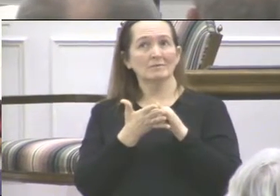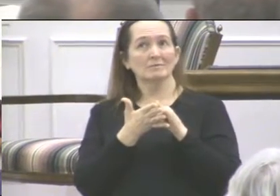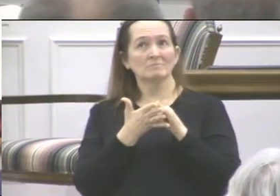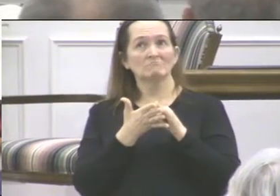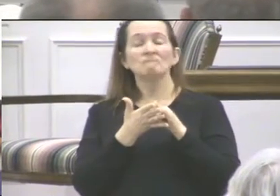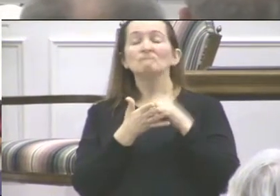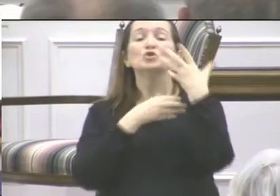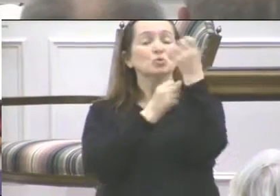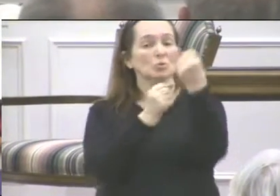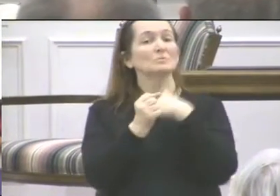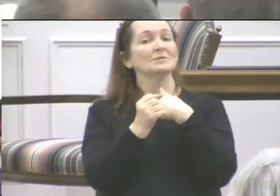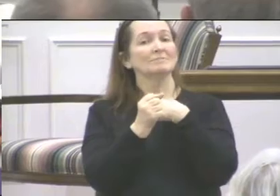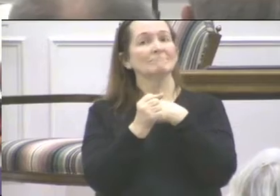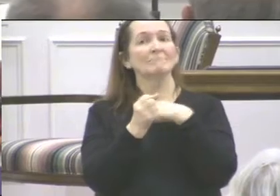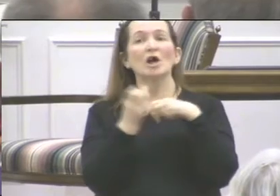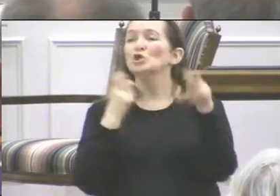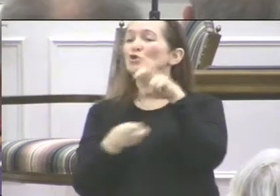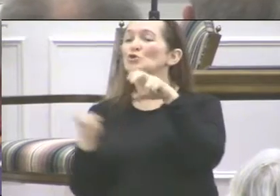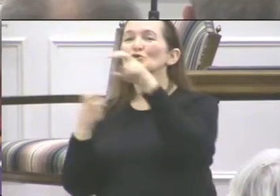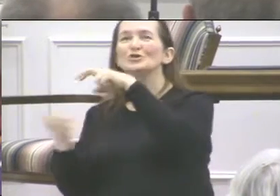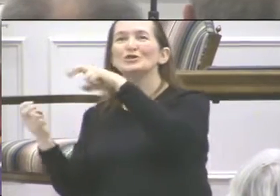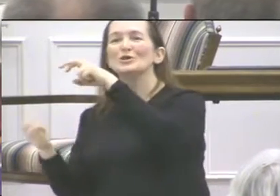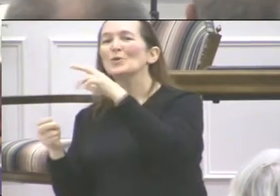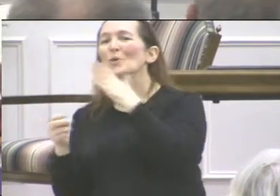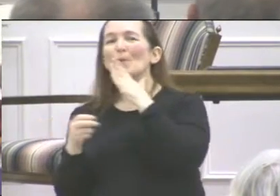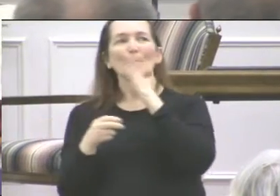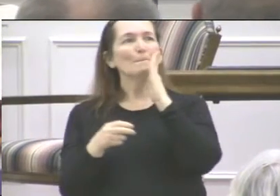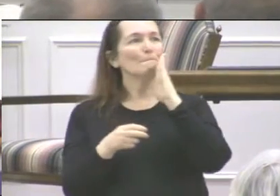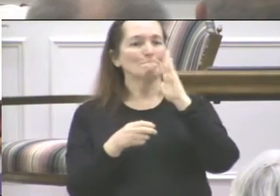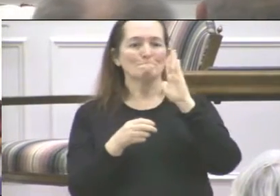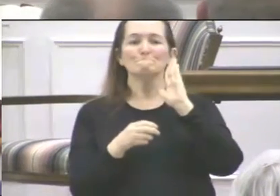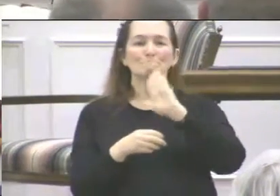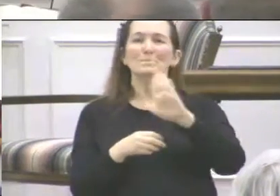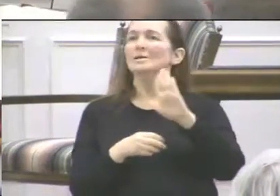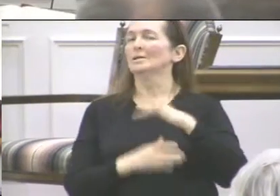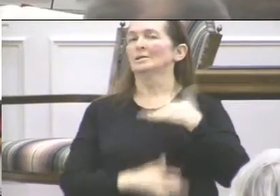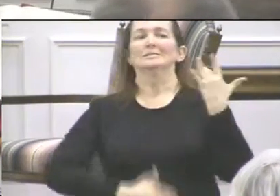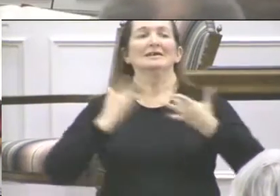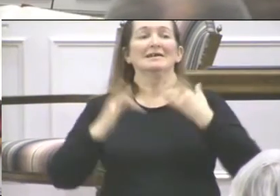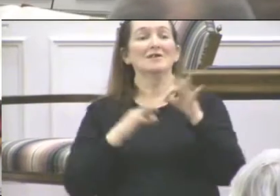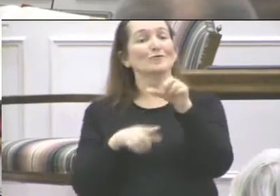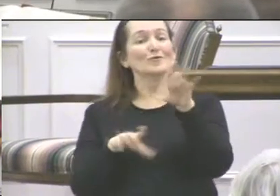Trust me. The journey will be exciting.